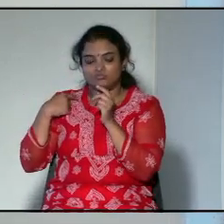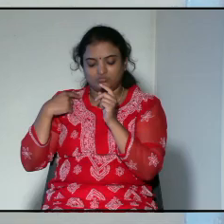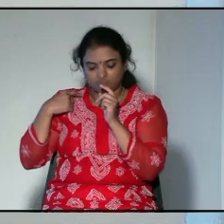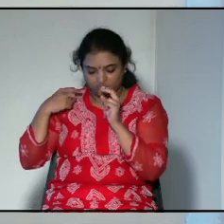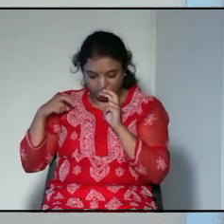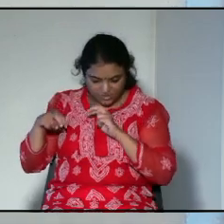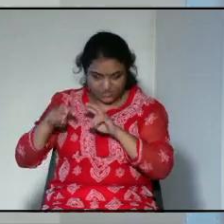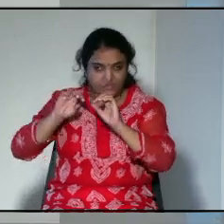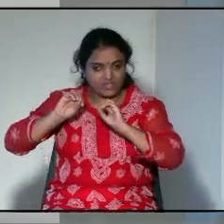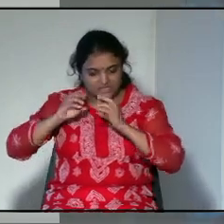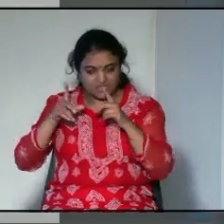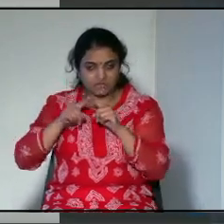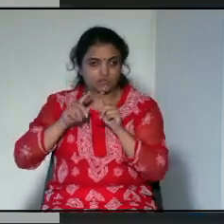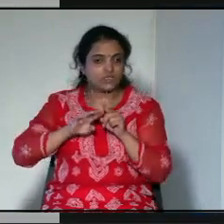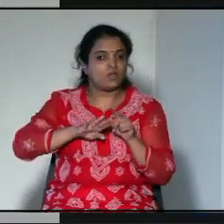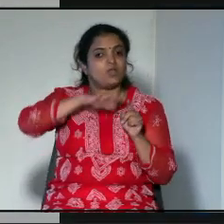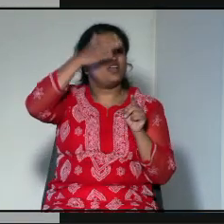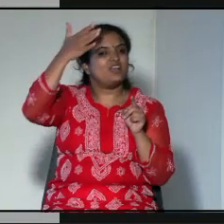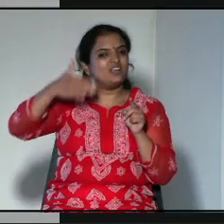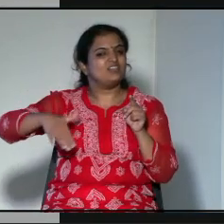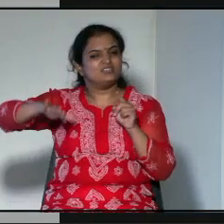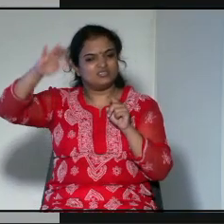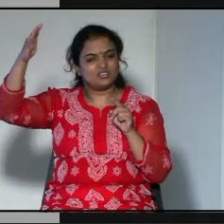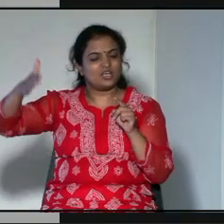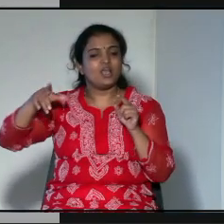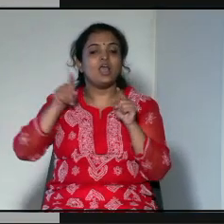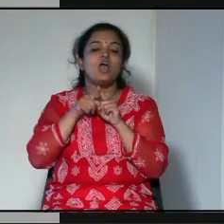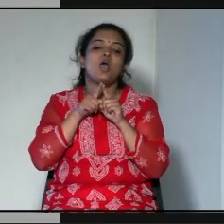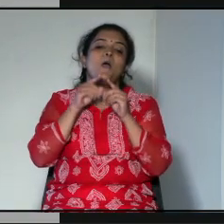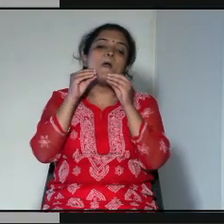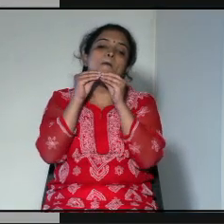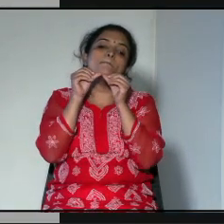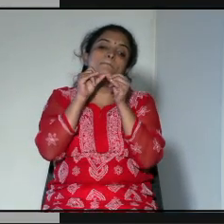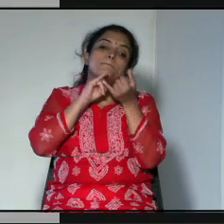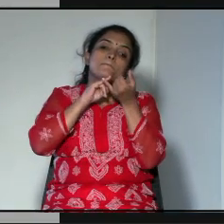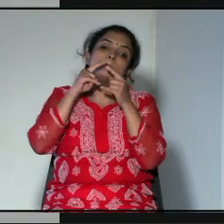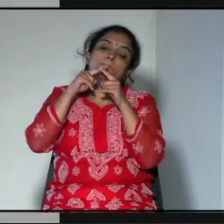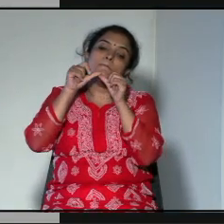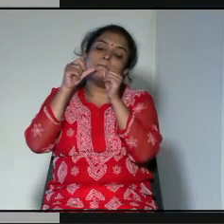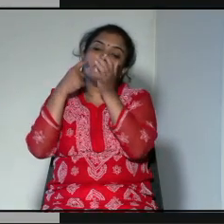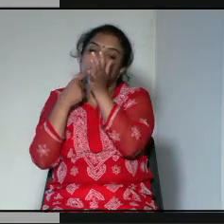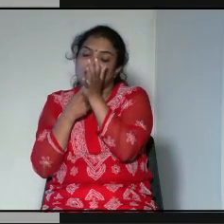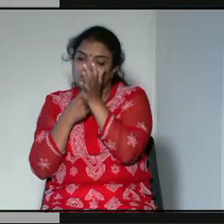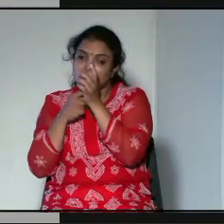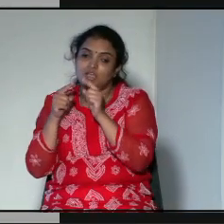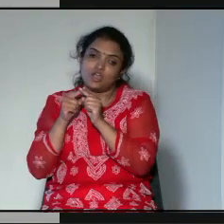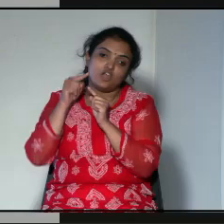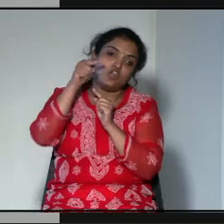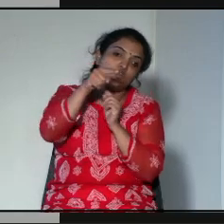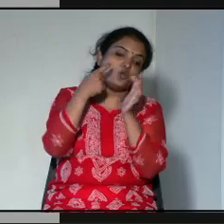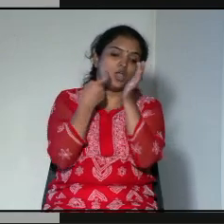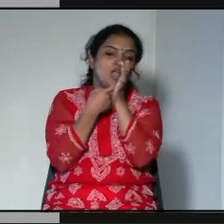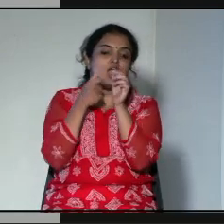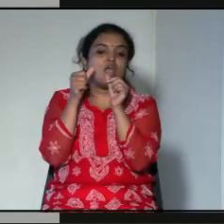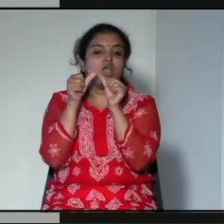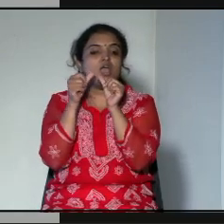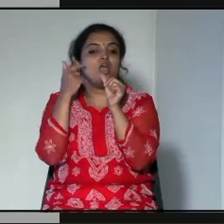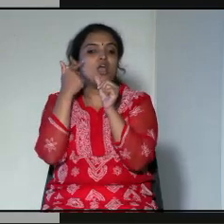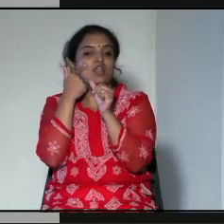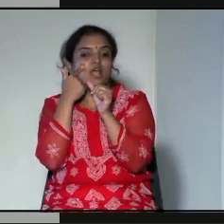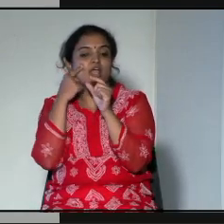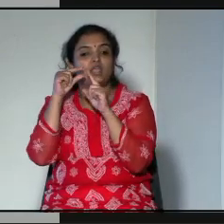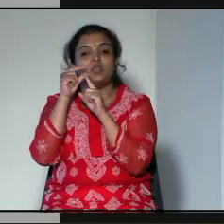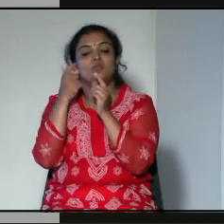stretched from Bastar and Raipur through the western regions of Orissa into the western part of Bengal,